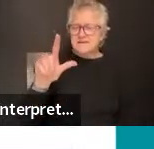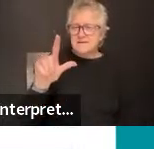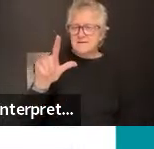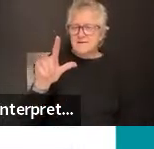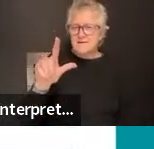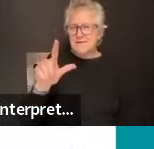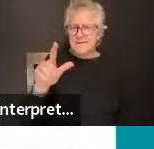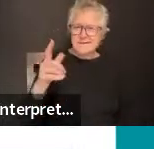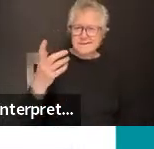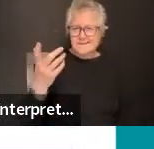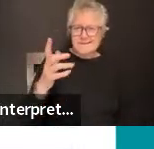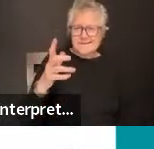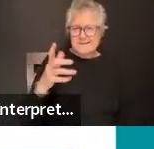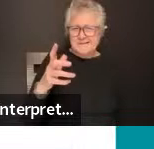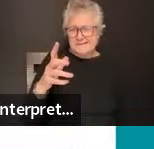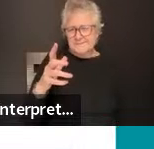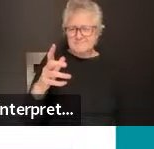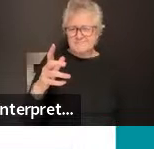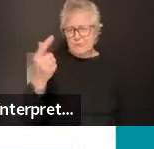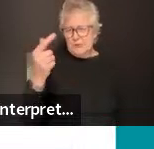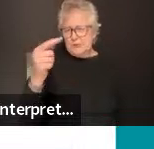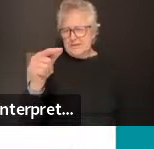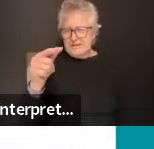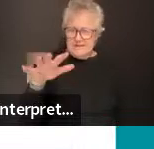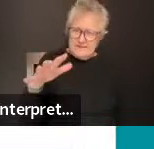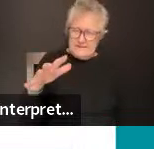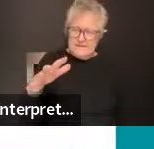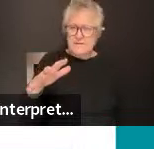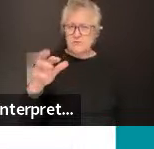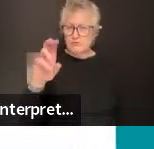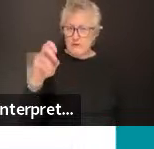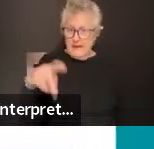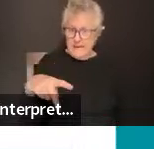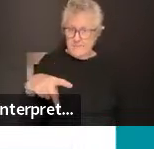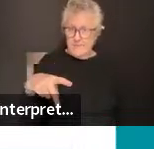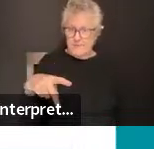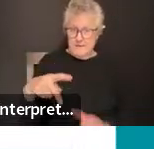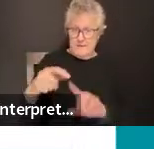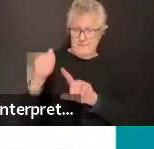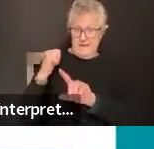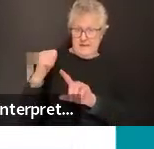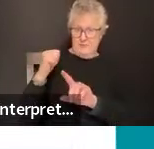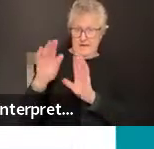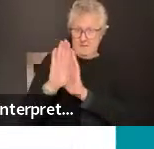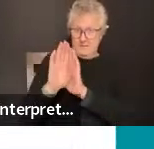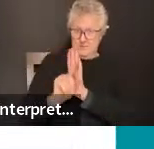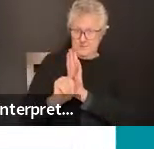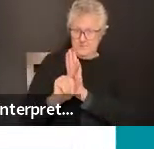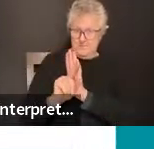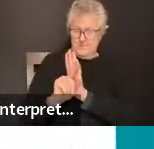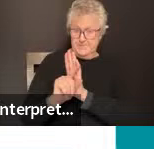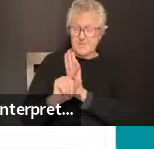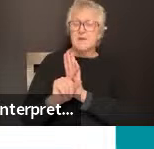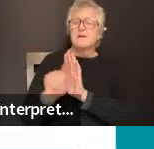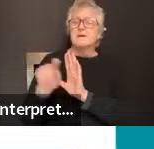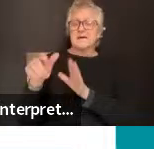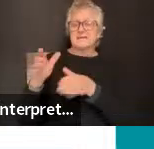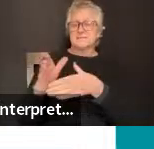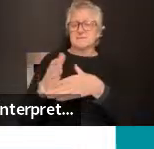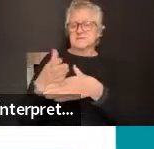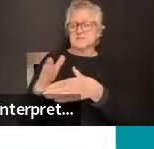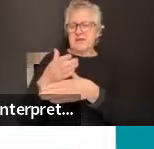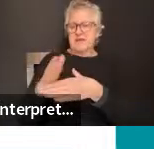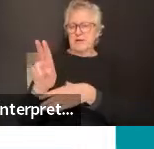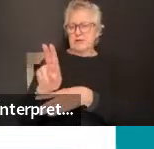ramp in the background of all of these, and it was in some of the plans too. The shared use path that is part of the